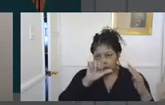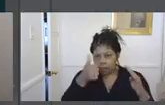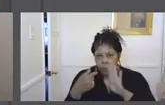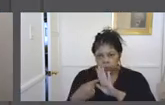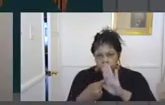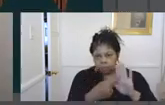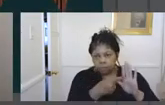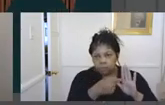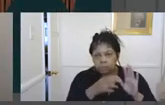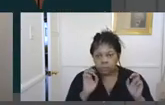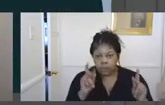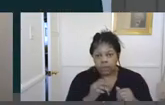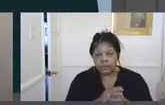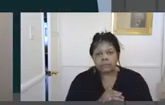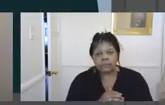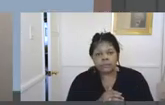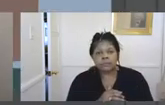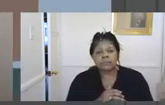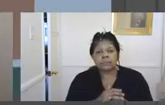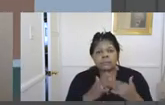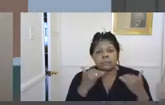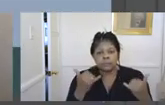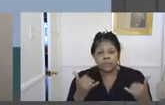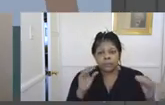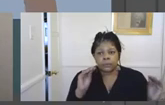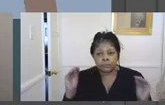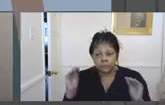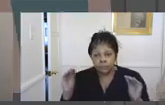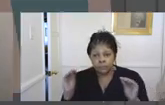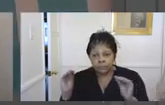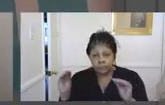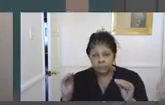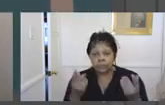let me move over. This is what we want to do.